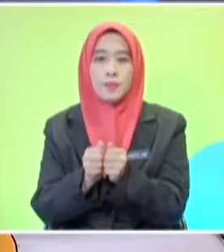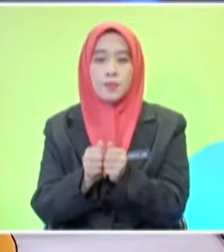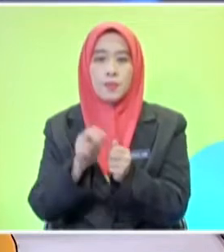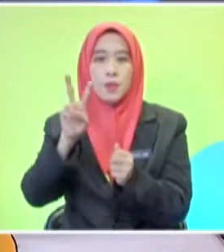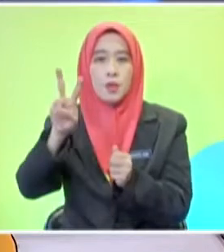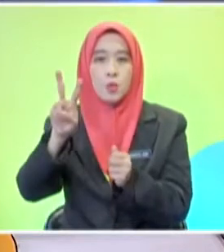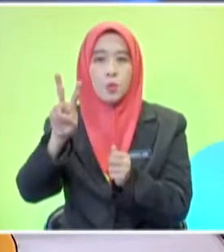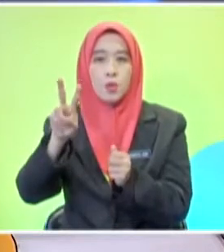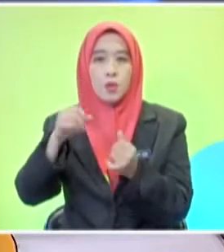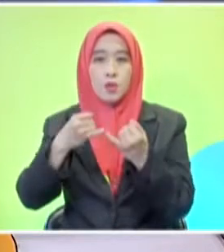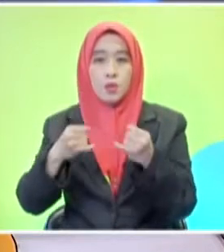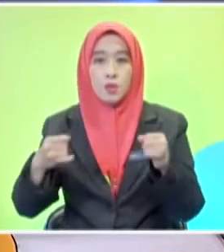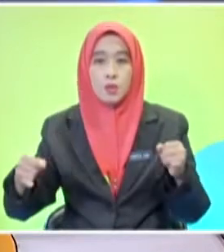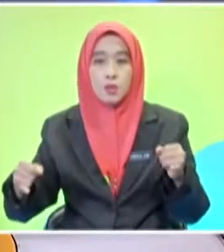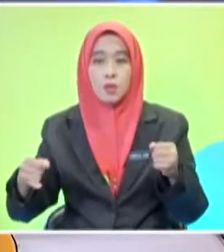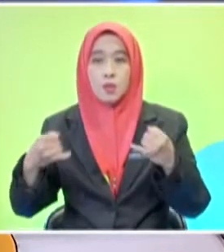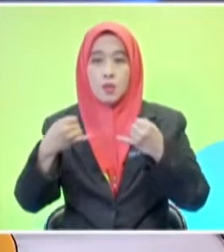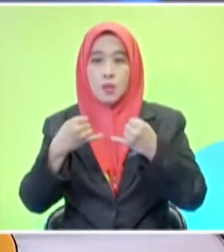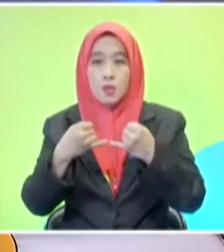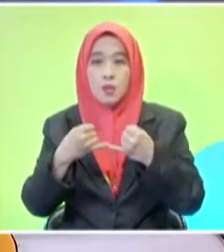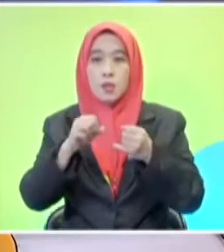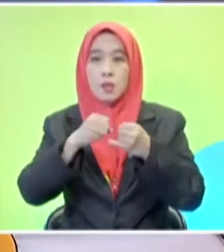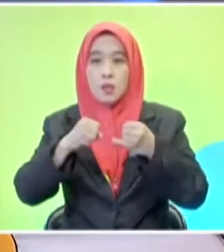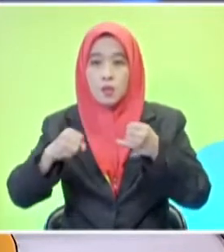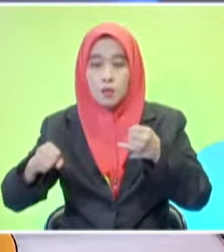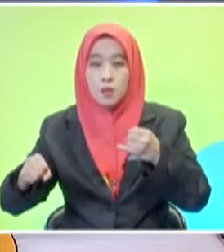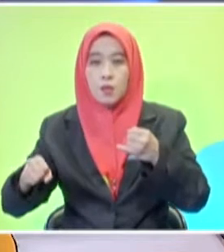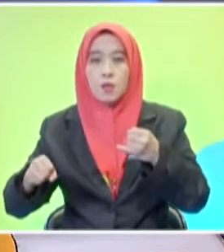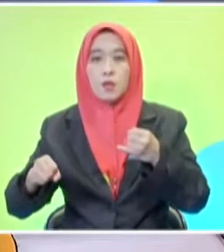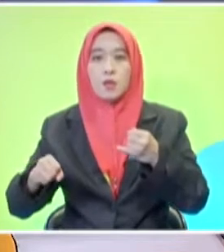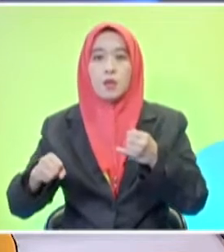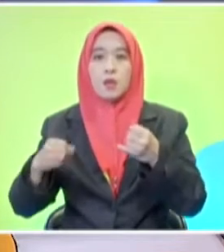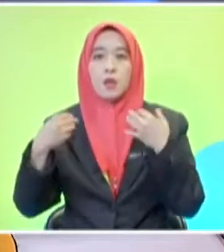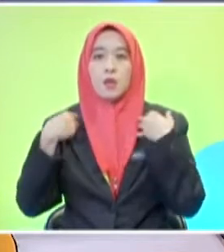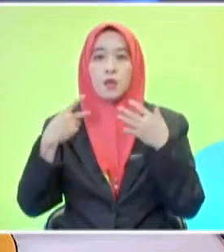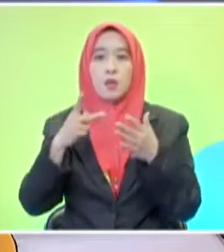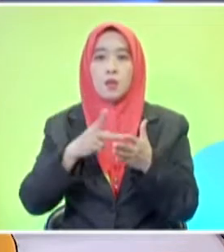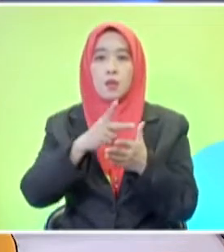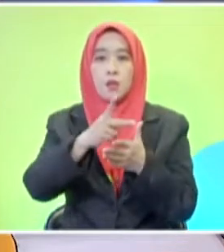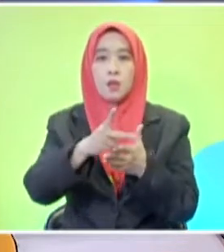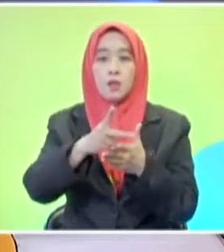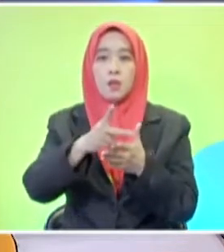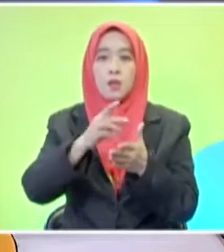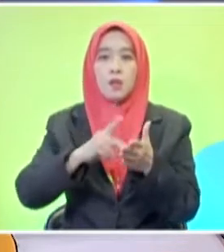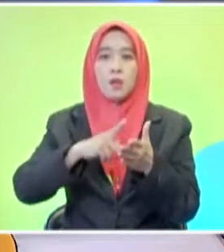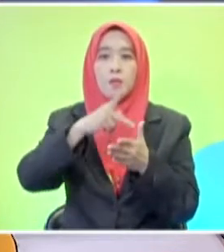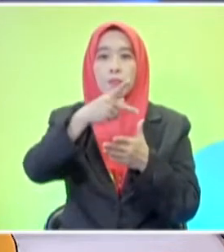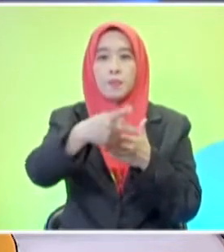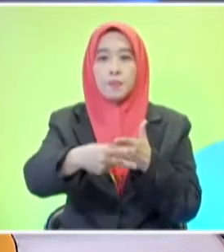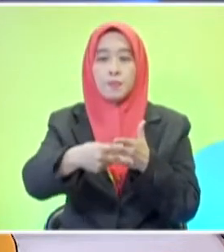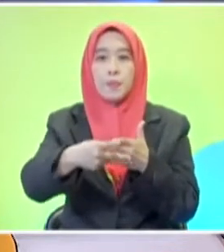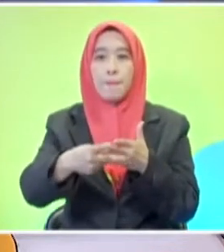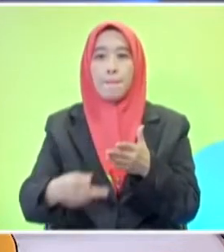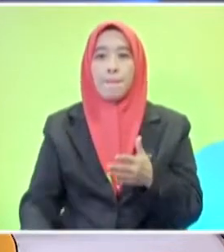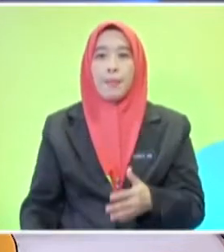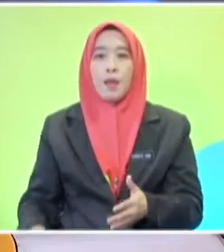interaction for symbiosis. The first one is called the commensalism, and the next one is called the parasitism. So let us look at